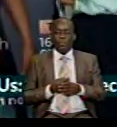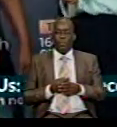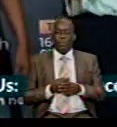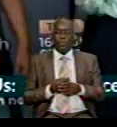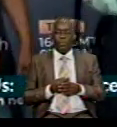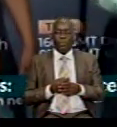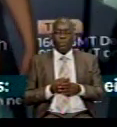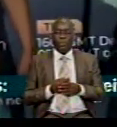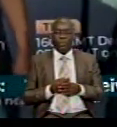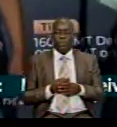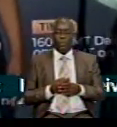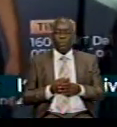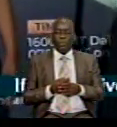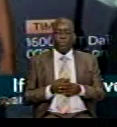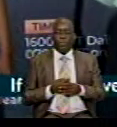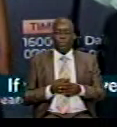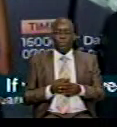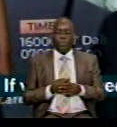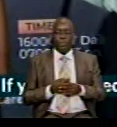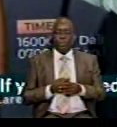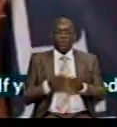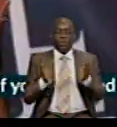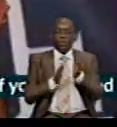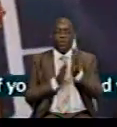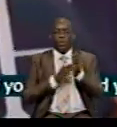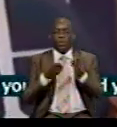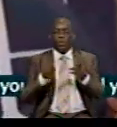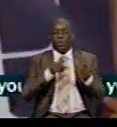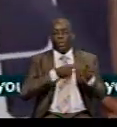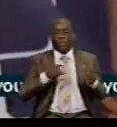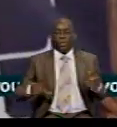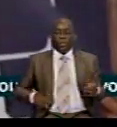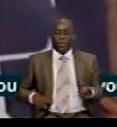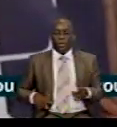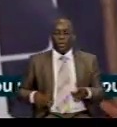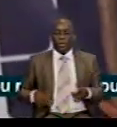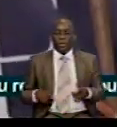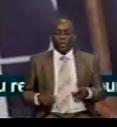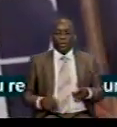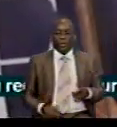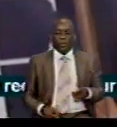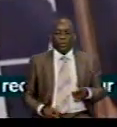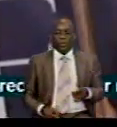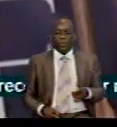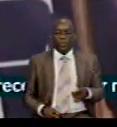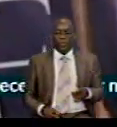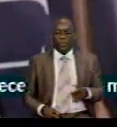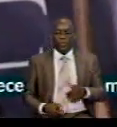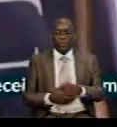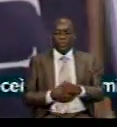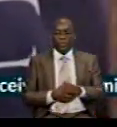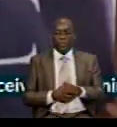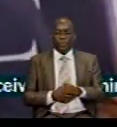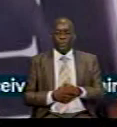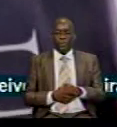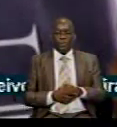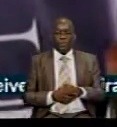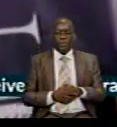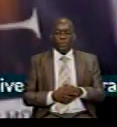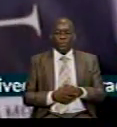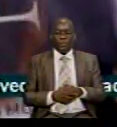Gloire à Dieu. Gloire à Dieu. Elle dit gloire à Dieu. Réponds. Gloire à